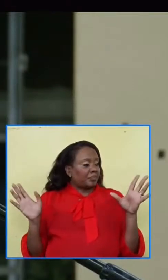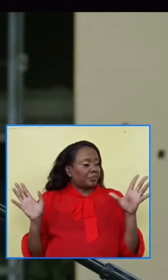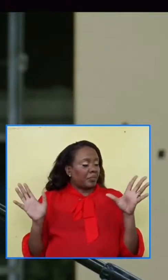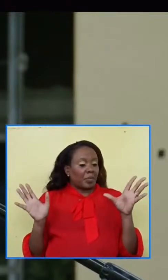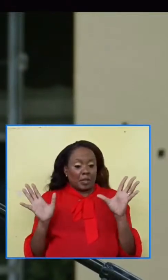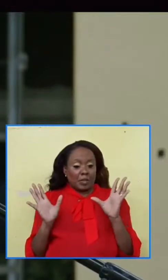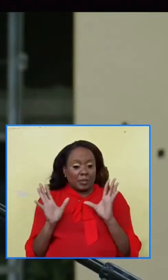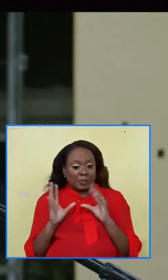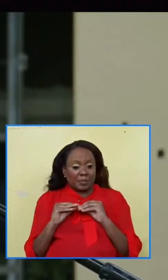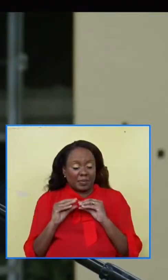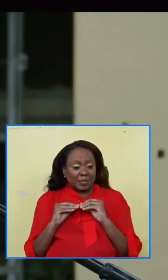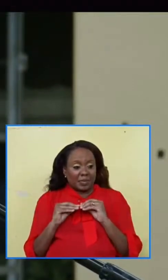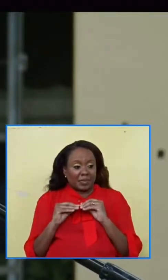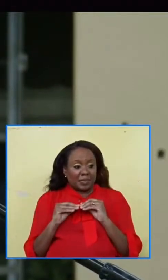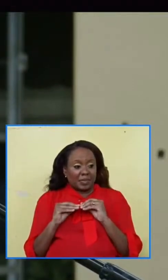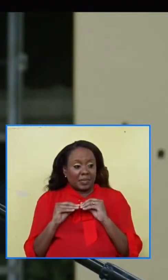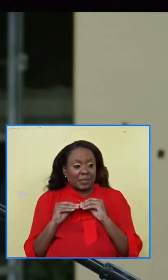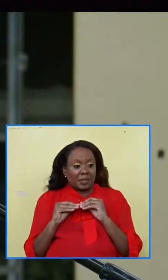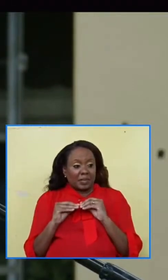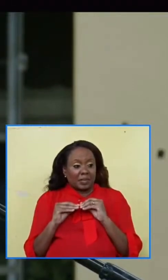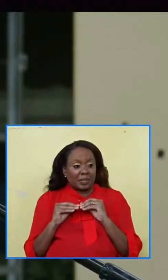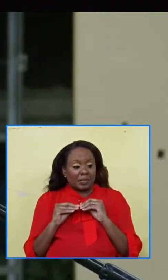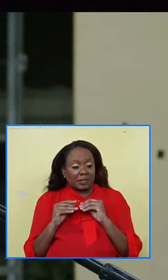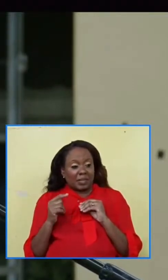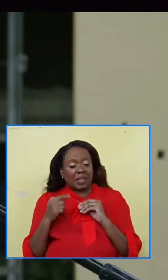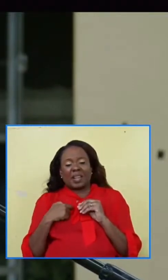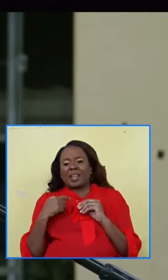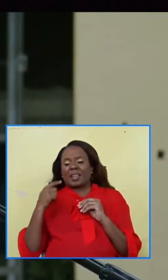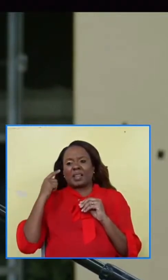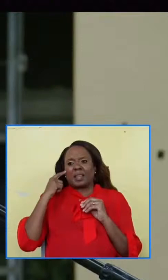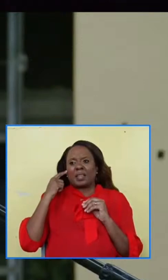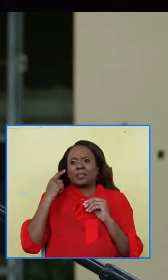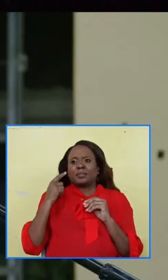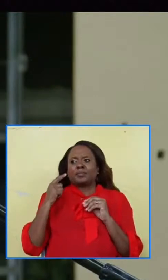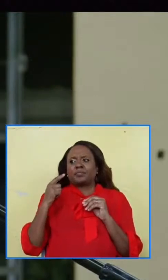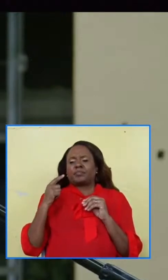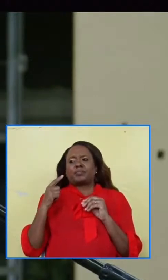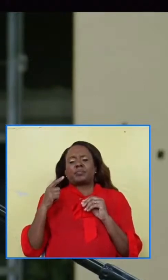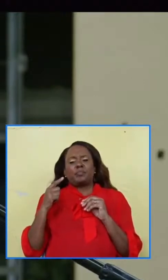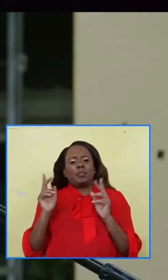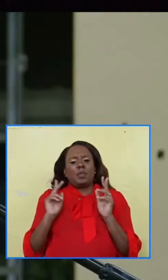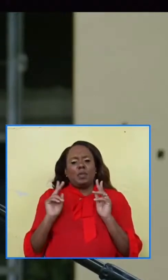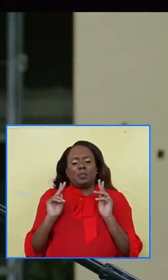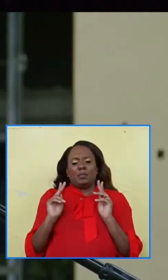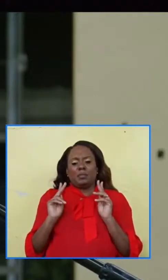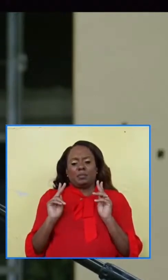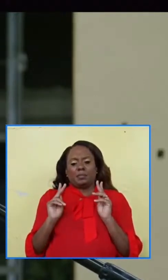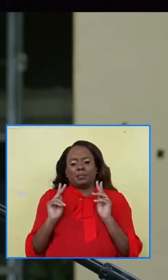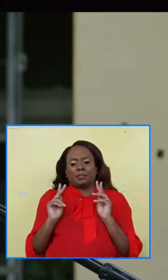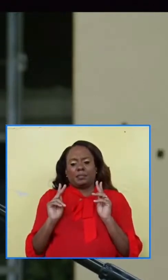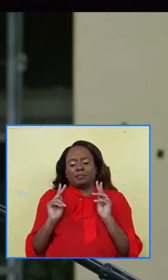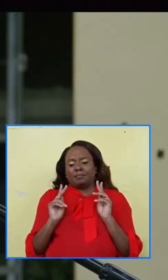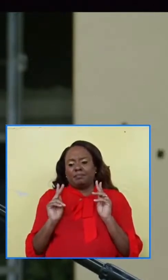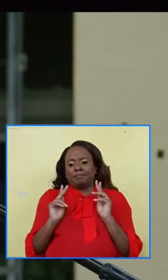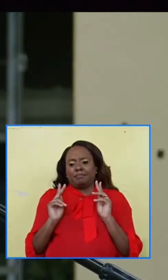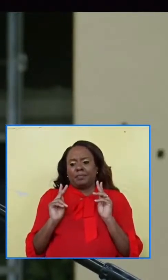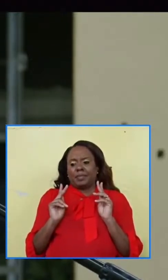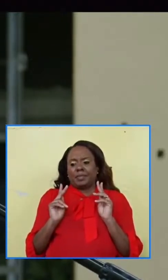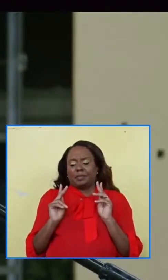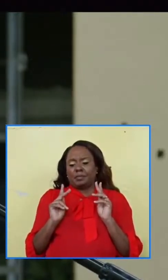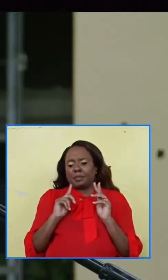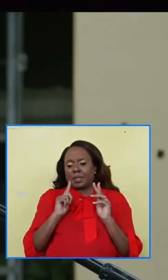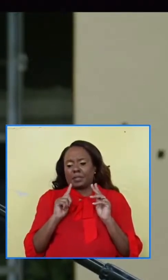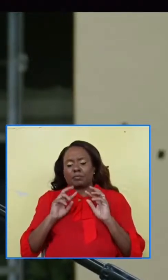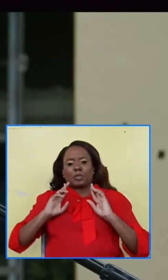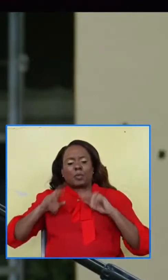is a very reactionary approach to what is expected to happen in the next 12